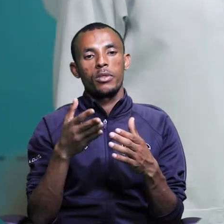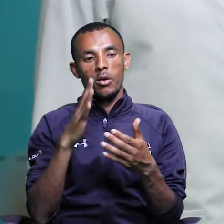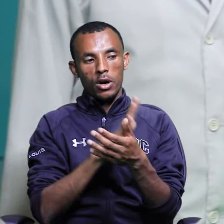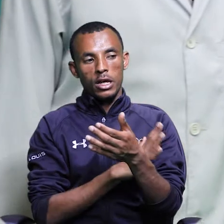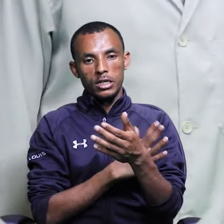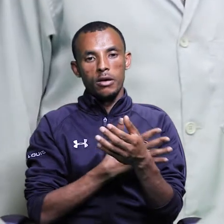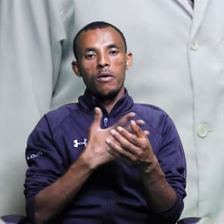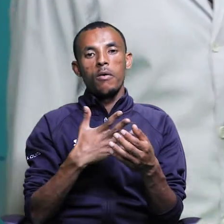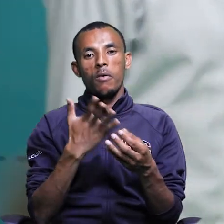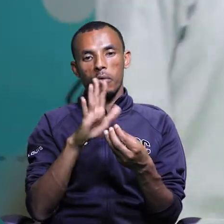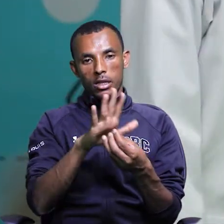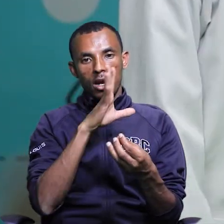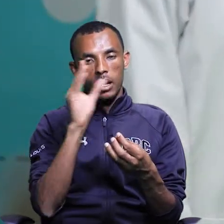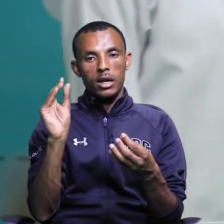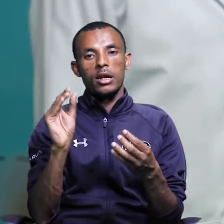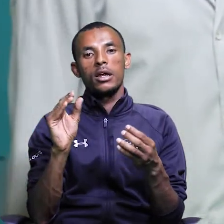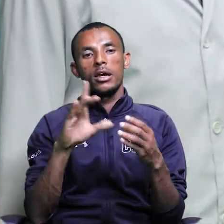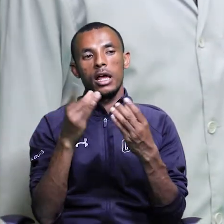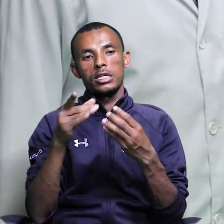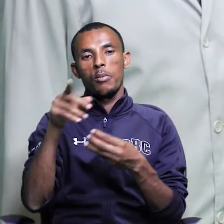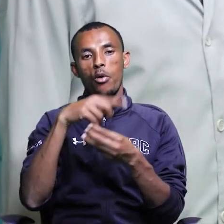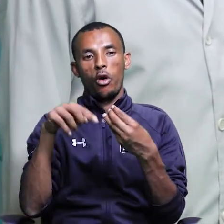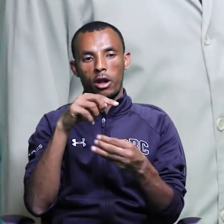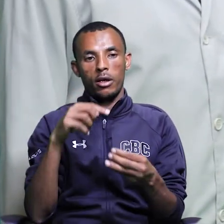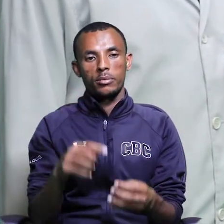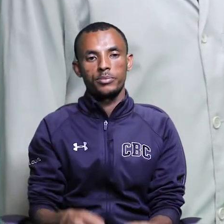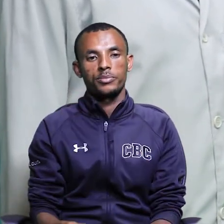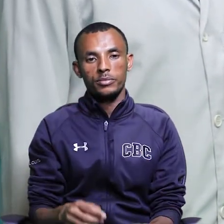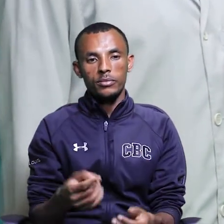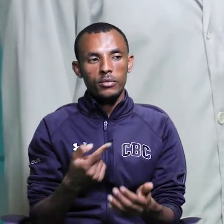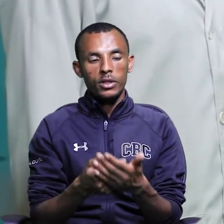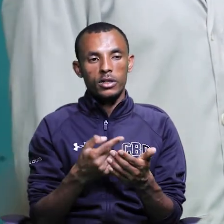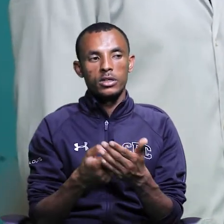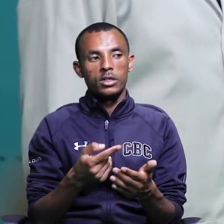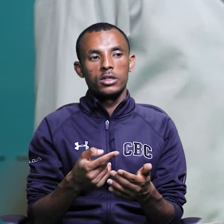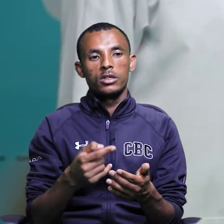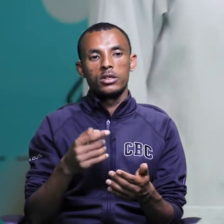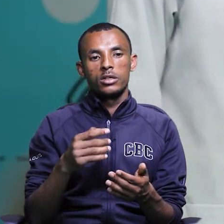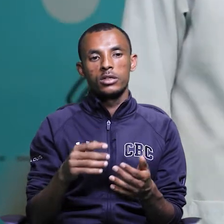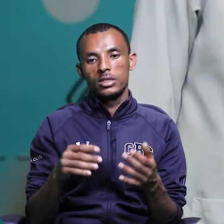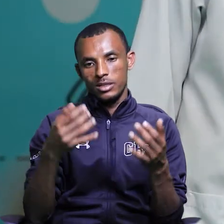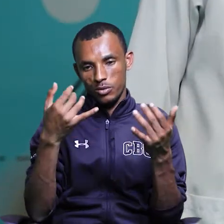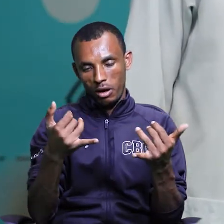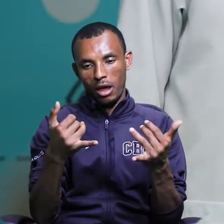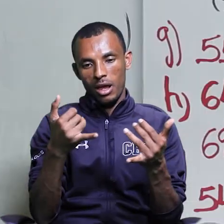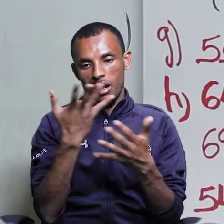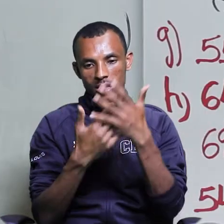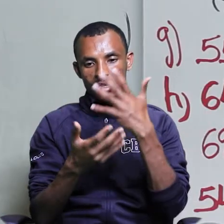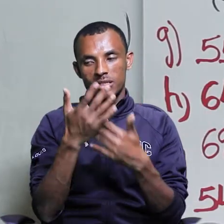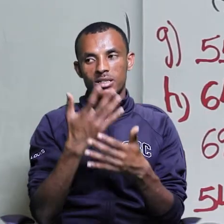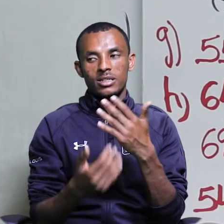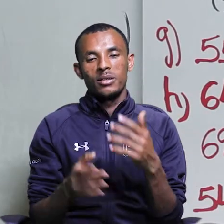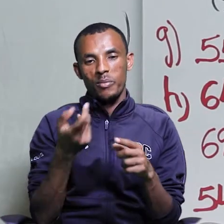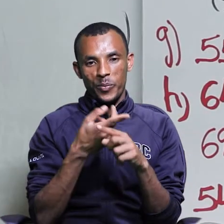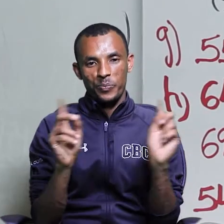Correction factors, class boundaries will come. That is the whole for today's discussion.